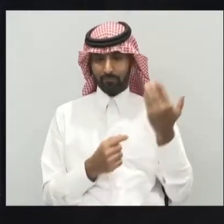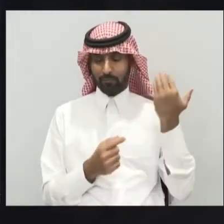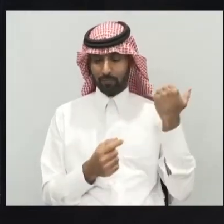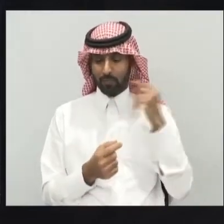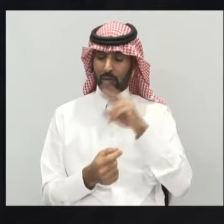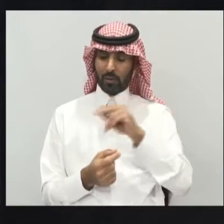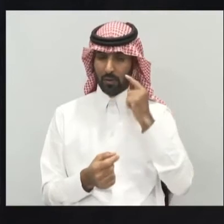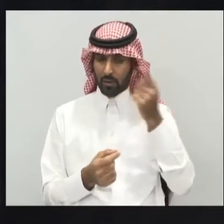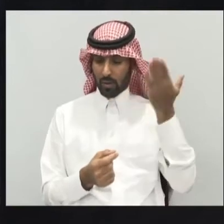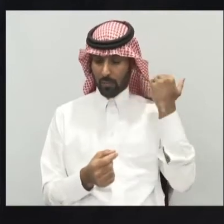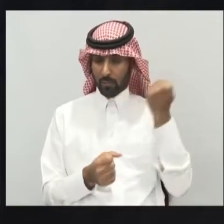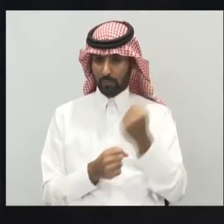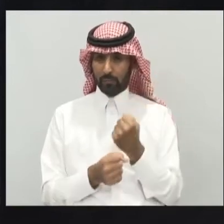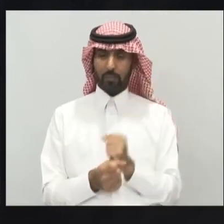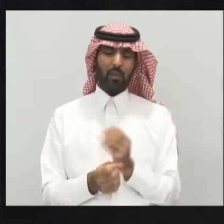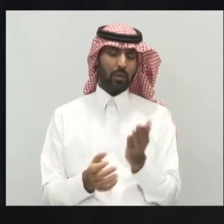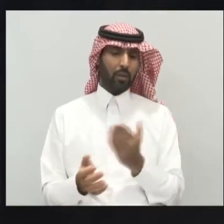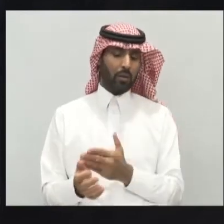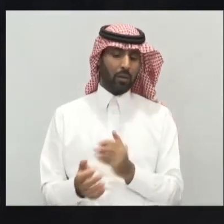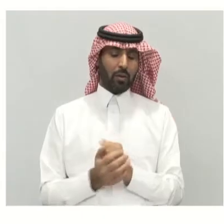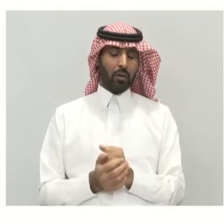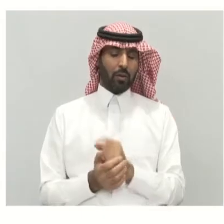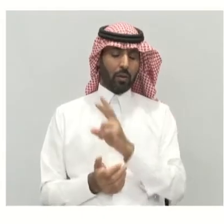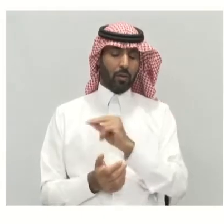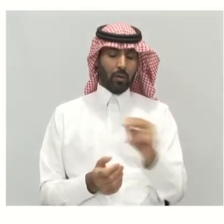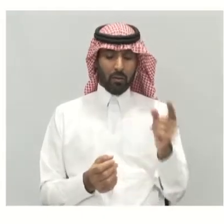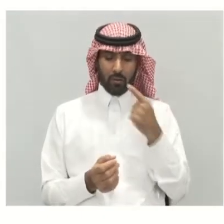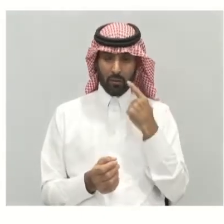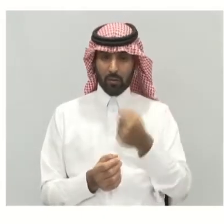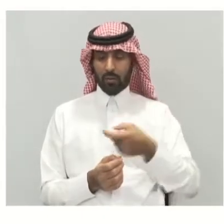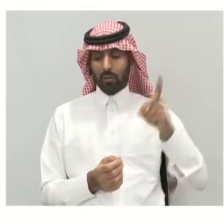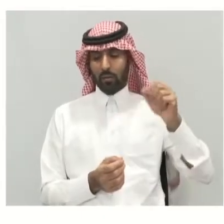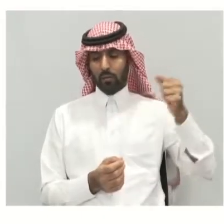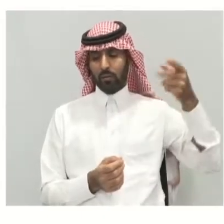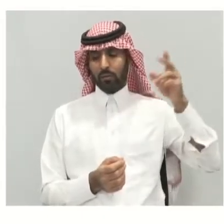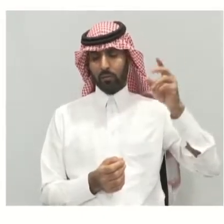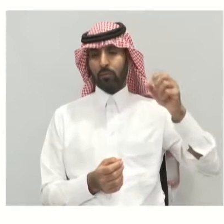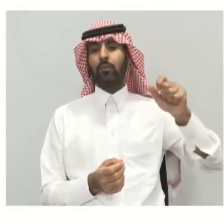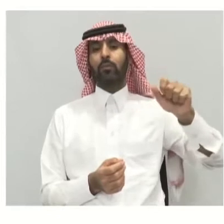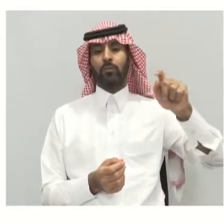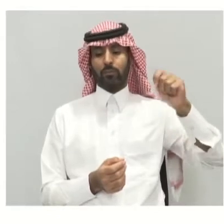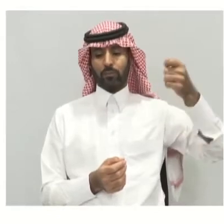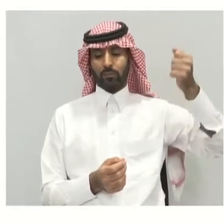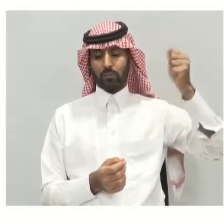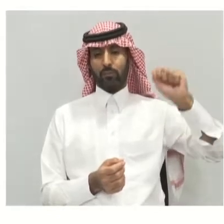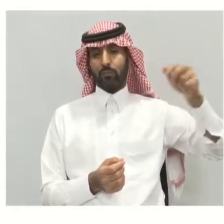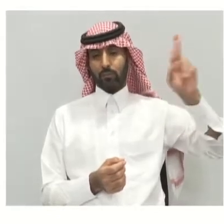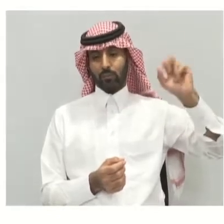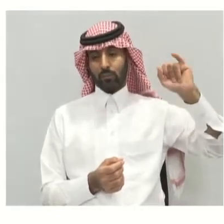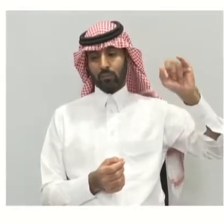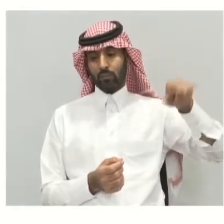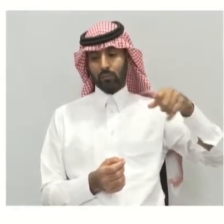like the past tense, okay? We have this example, Tariq and Saeed eat at the